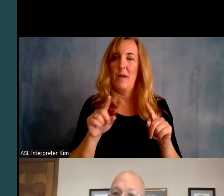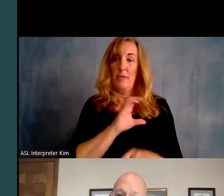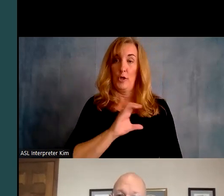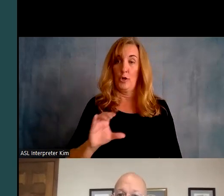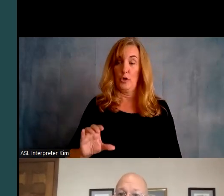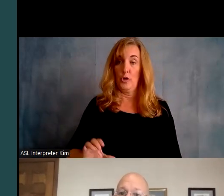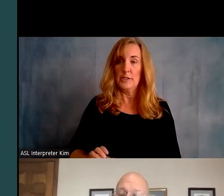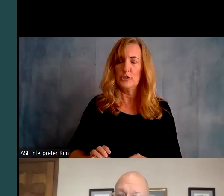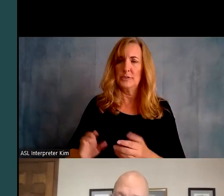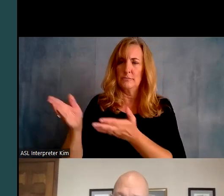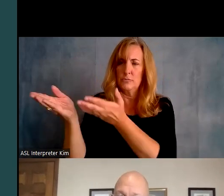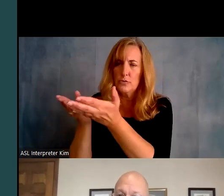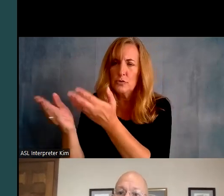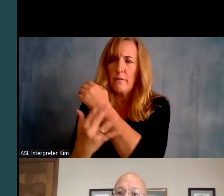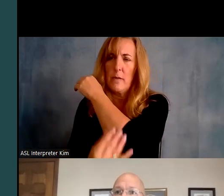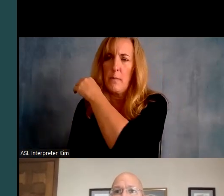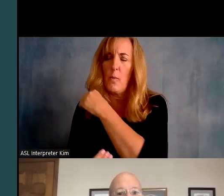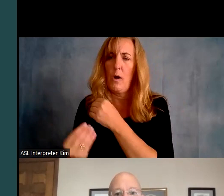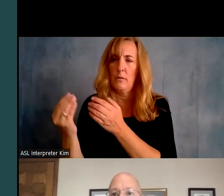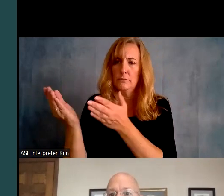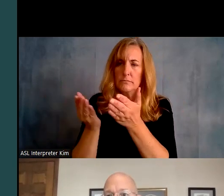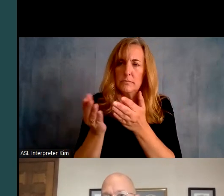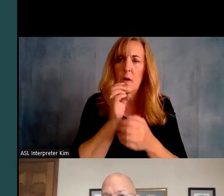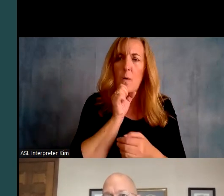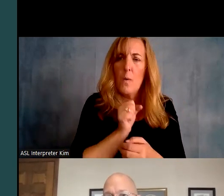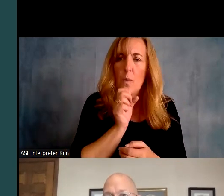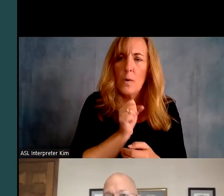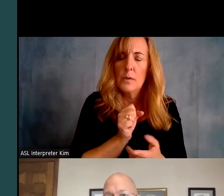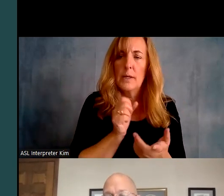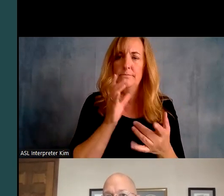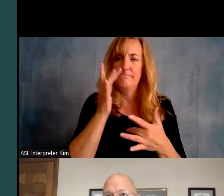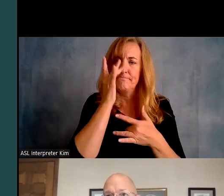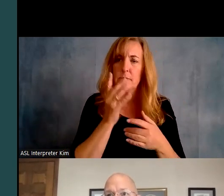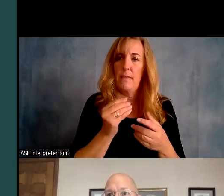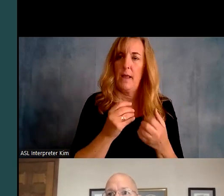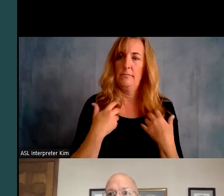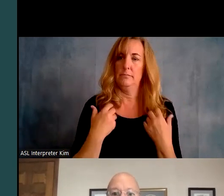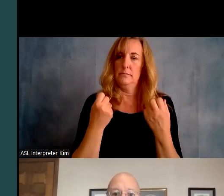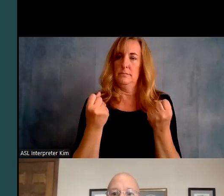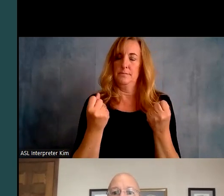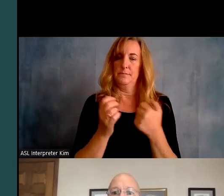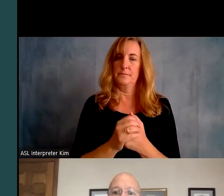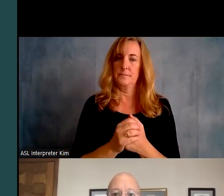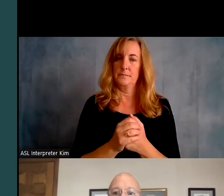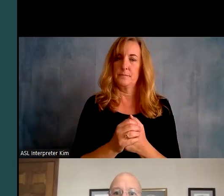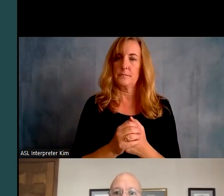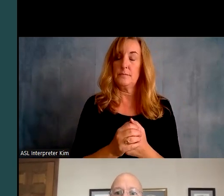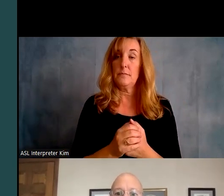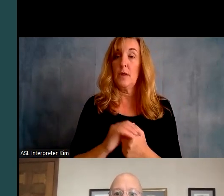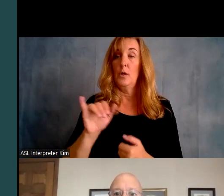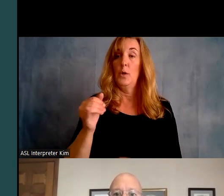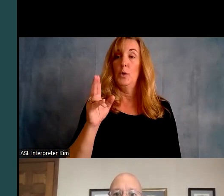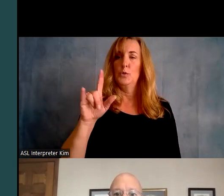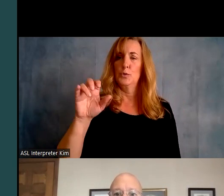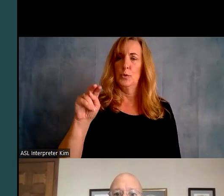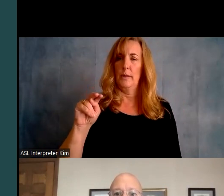attended to the poor. The Christians attended to the ill, and the ill got well. And Julian called all of his priests to